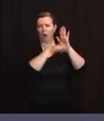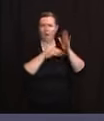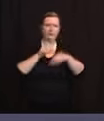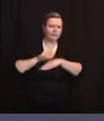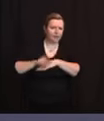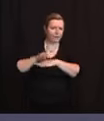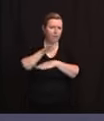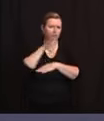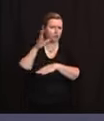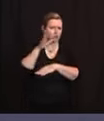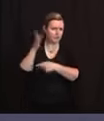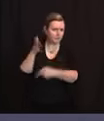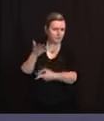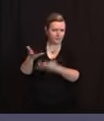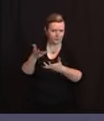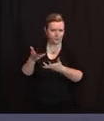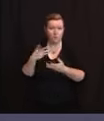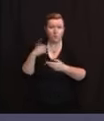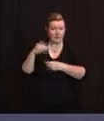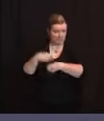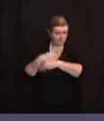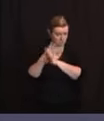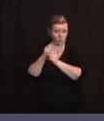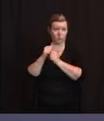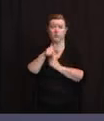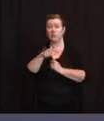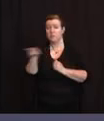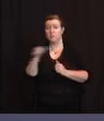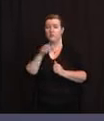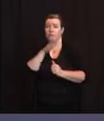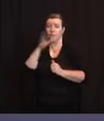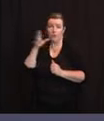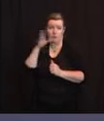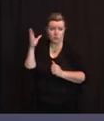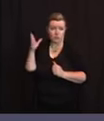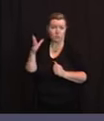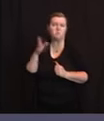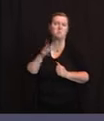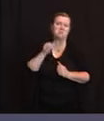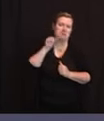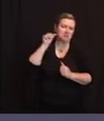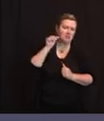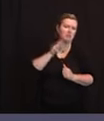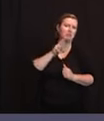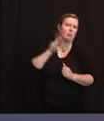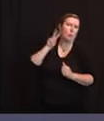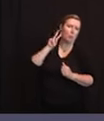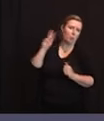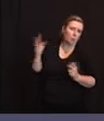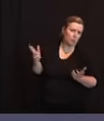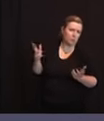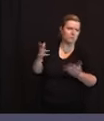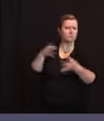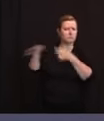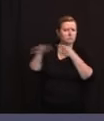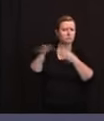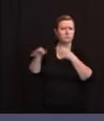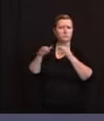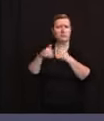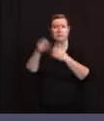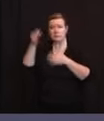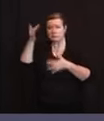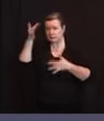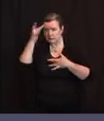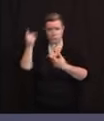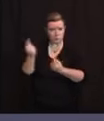a conference call with them day before yesterday to look at things like isolation and quarantine. And we